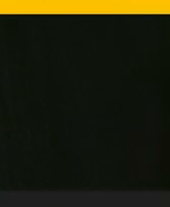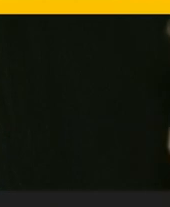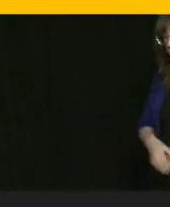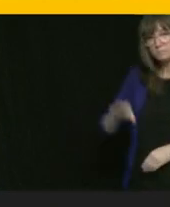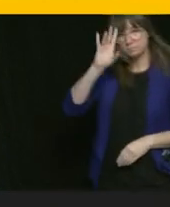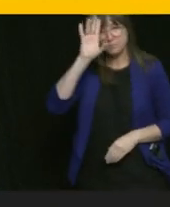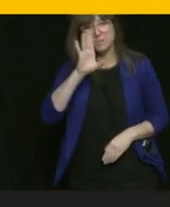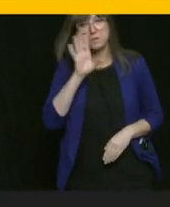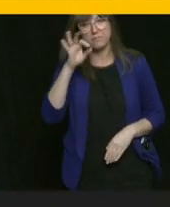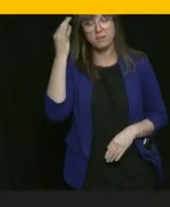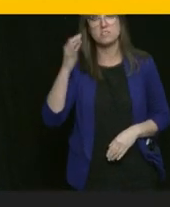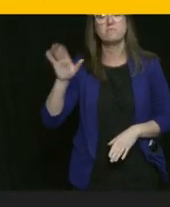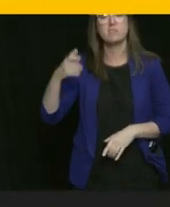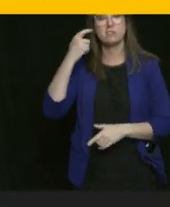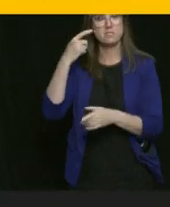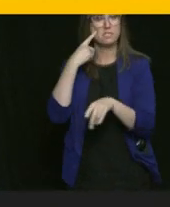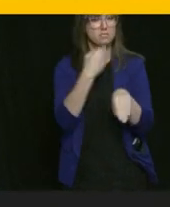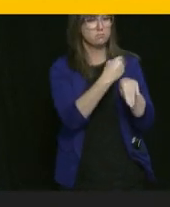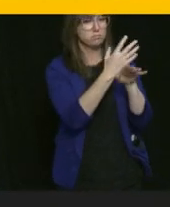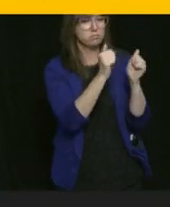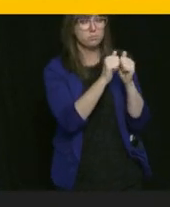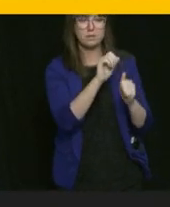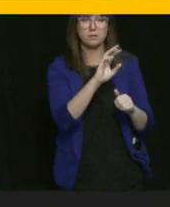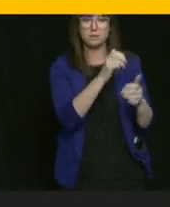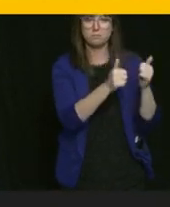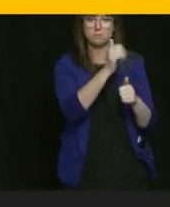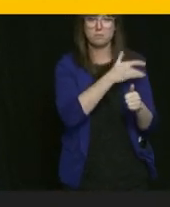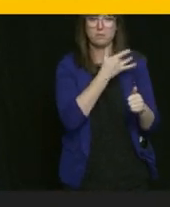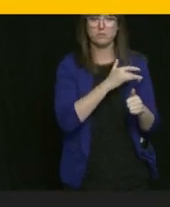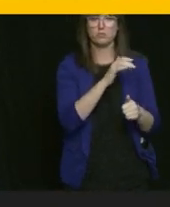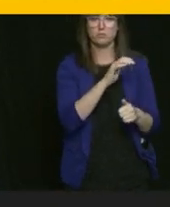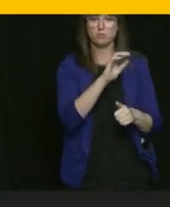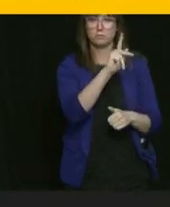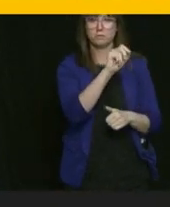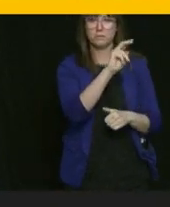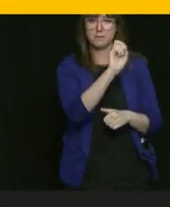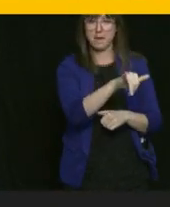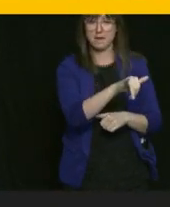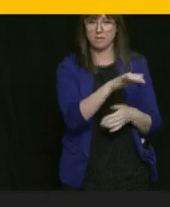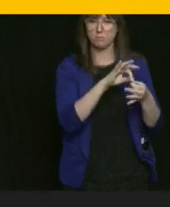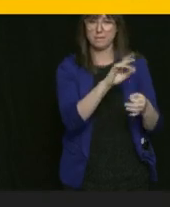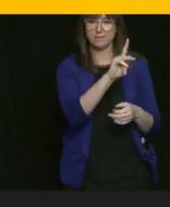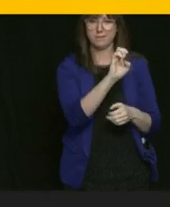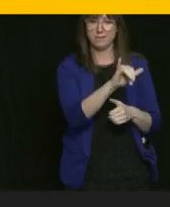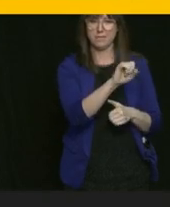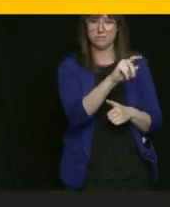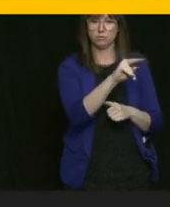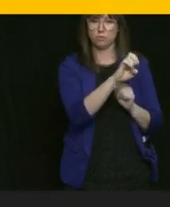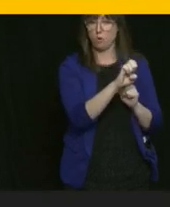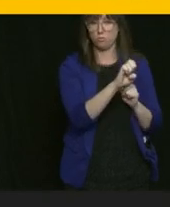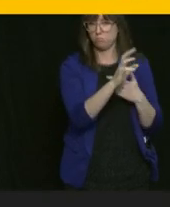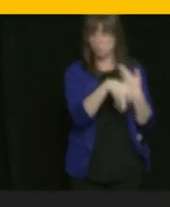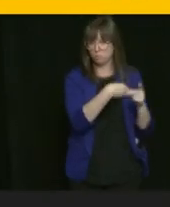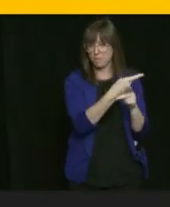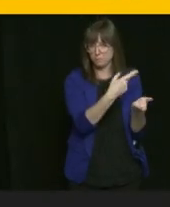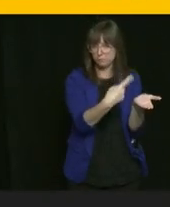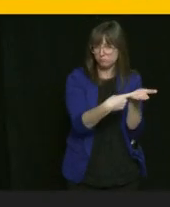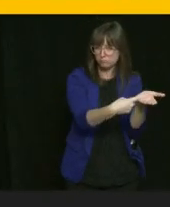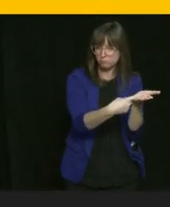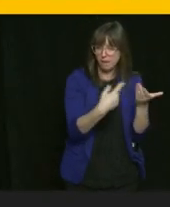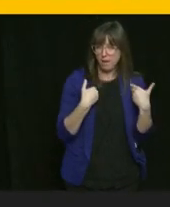Recently, you spoke to Mr. Kenny about Keystone. What reassurance did you give him